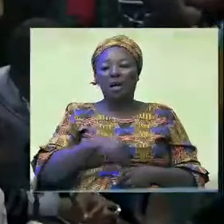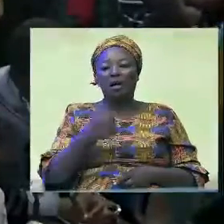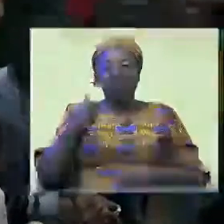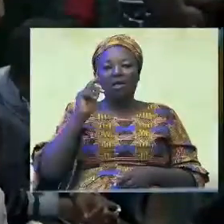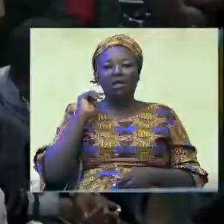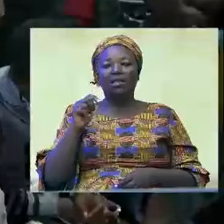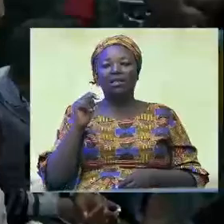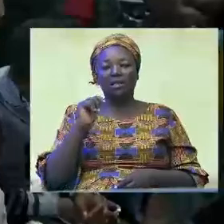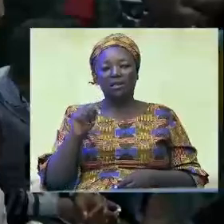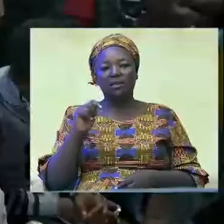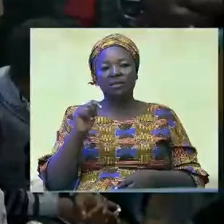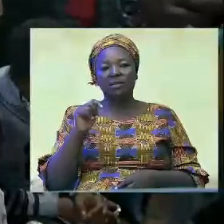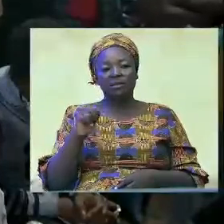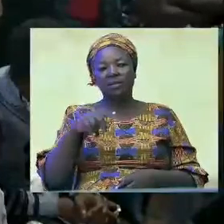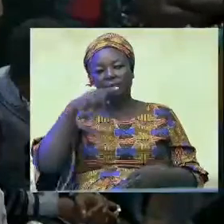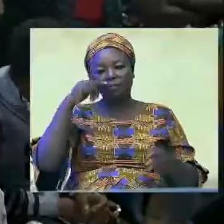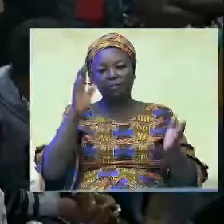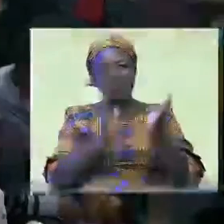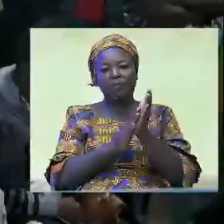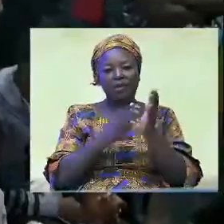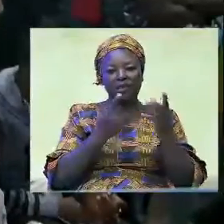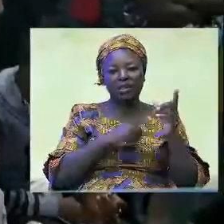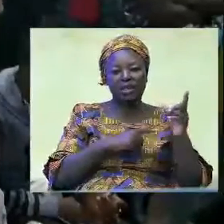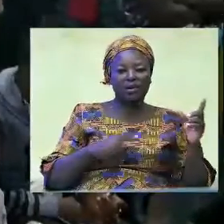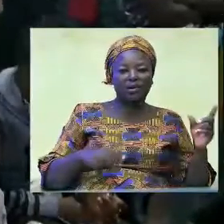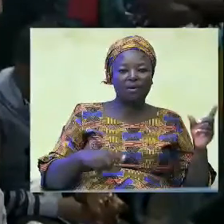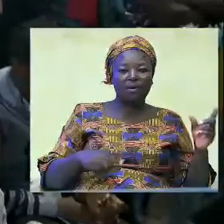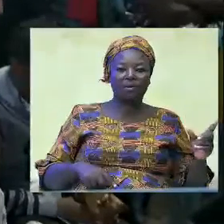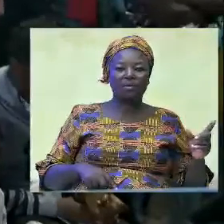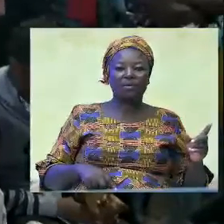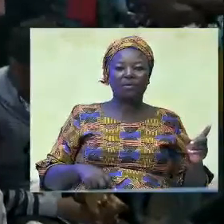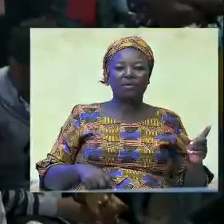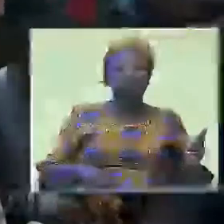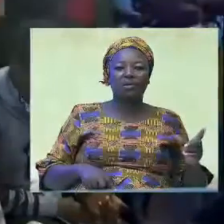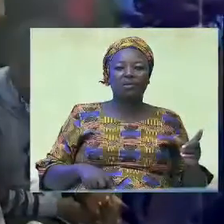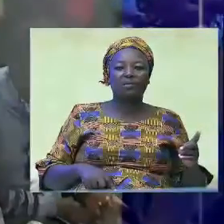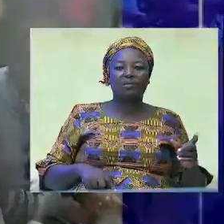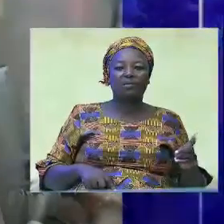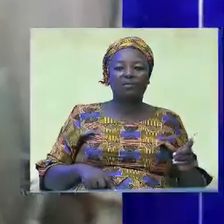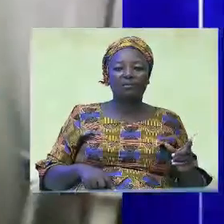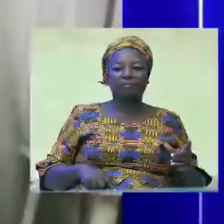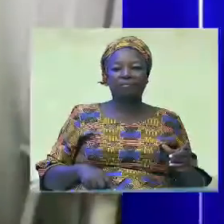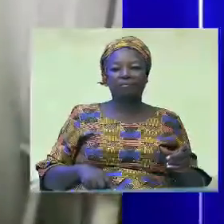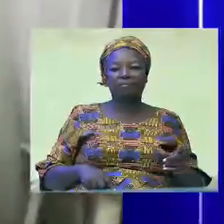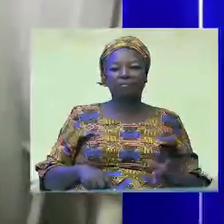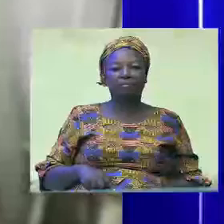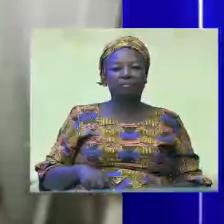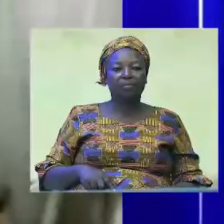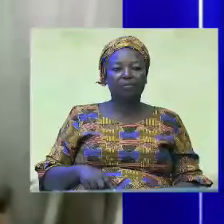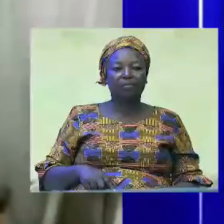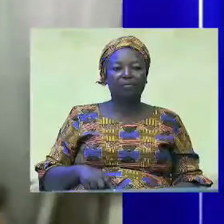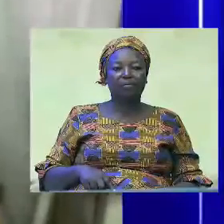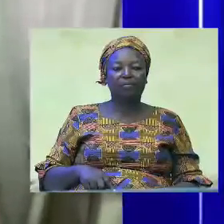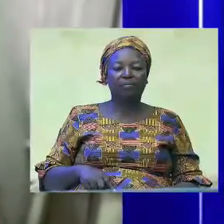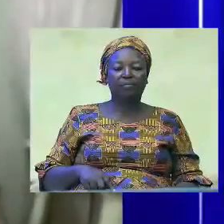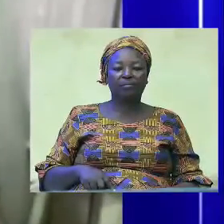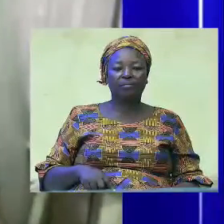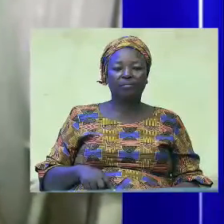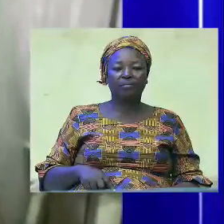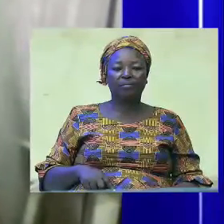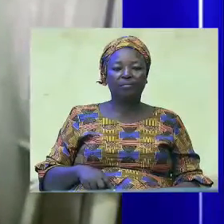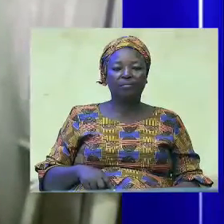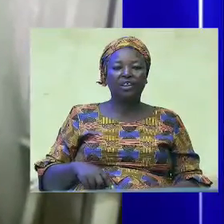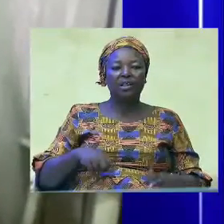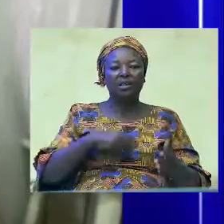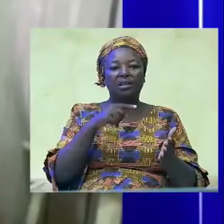testimony live from River State. Praise the Lord. This is another testimony coming from River State,